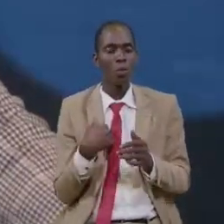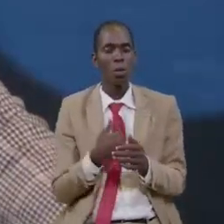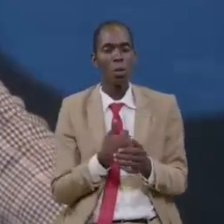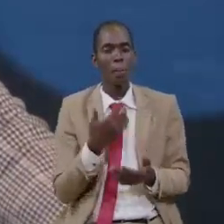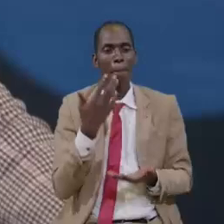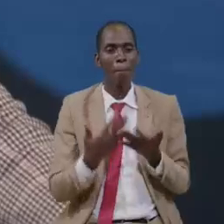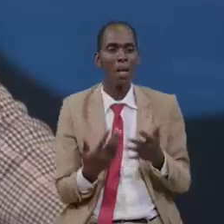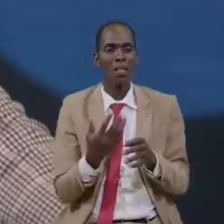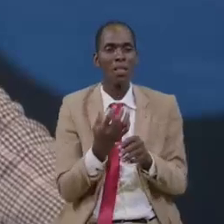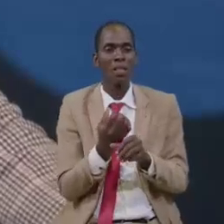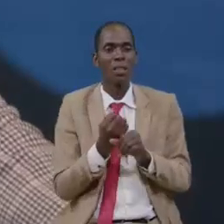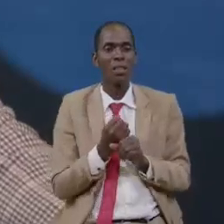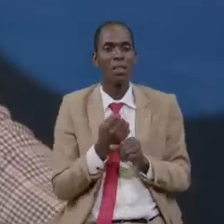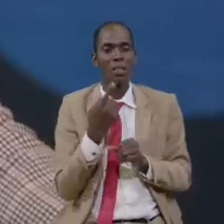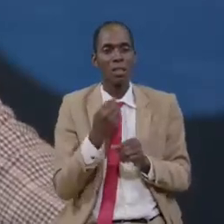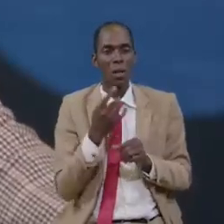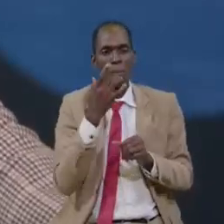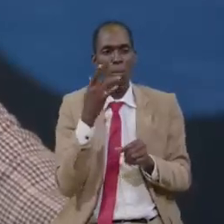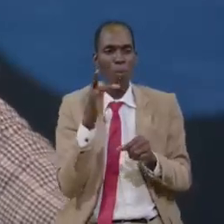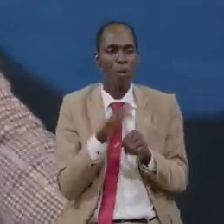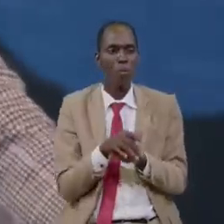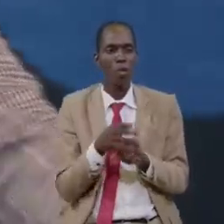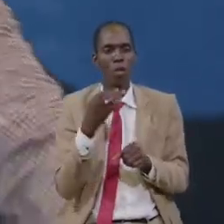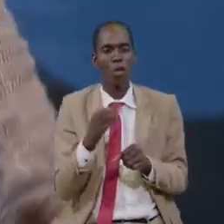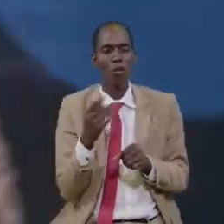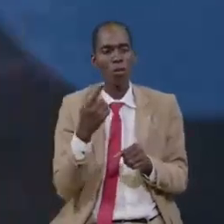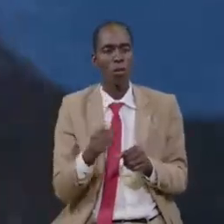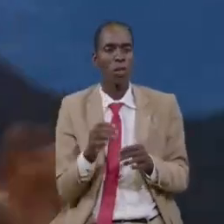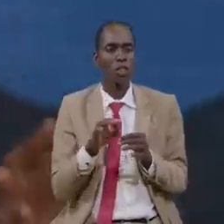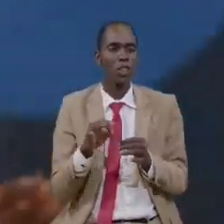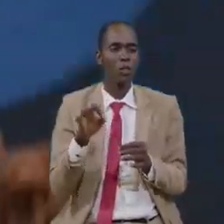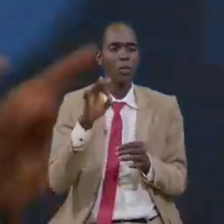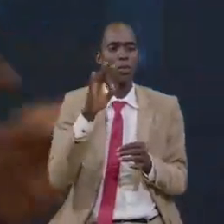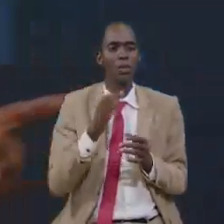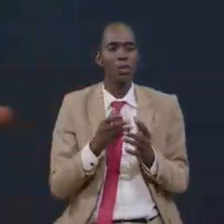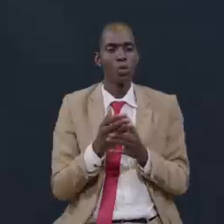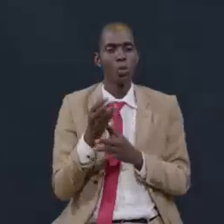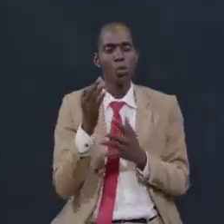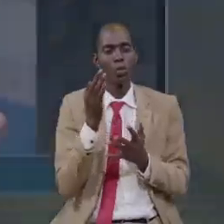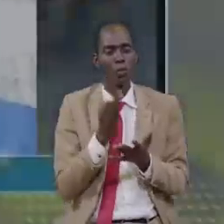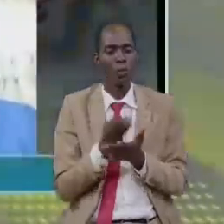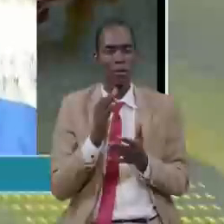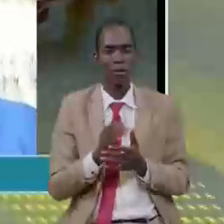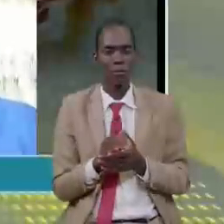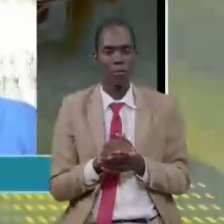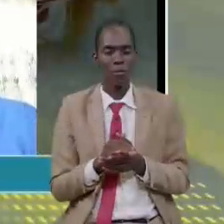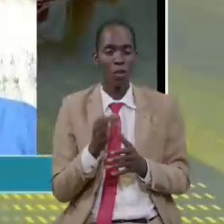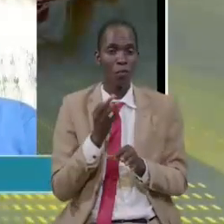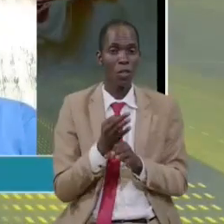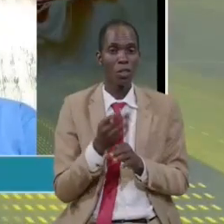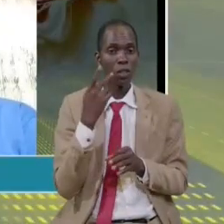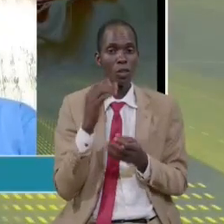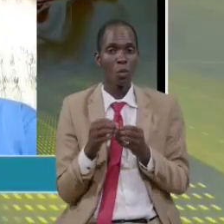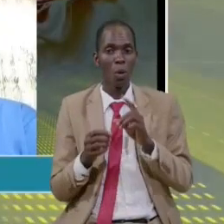the promise of the Spirit through faith. We receive, number one, the